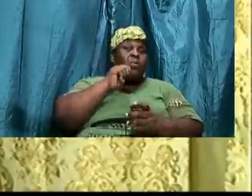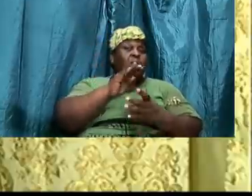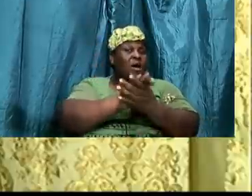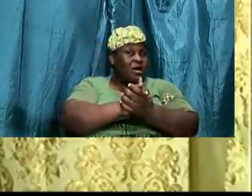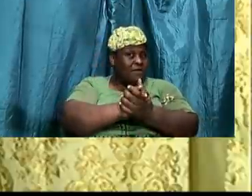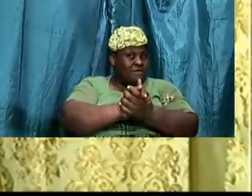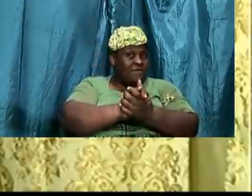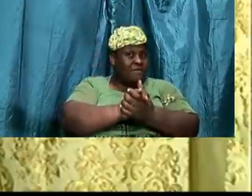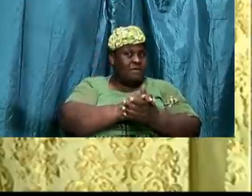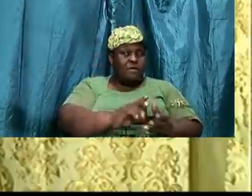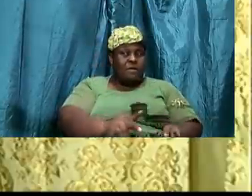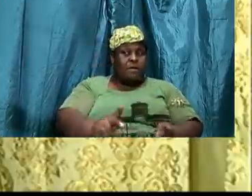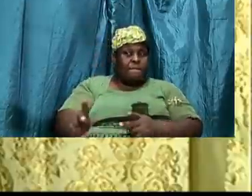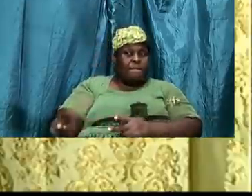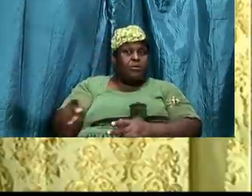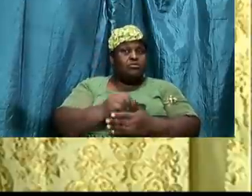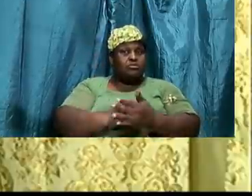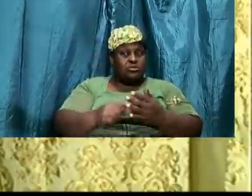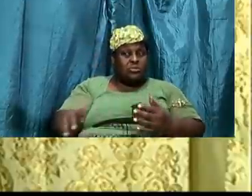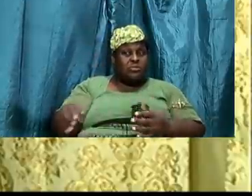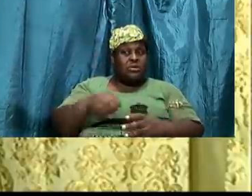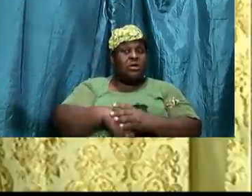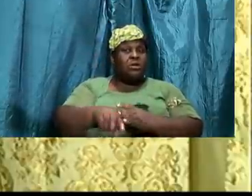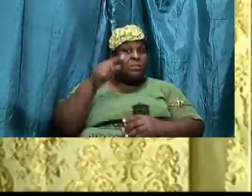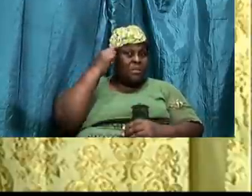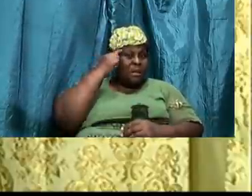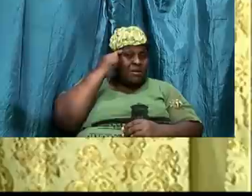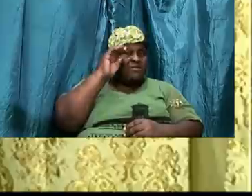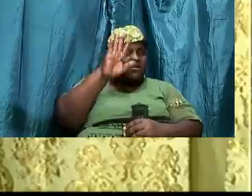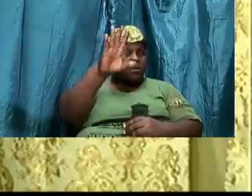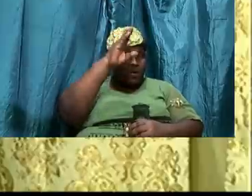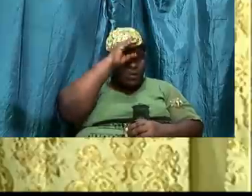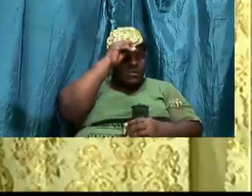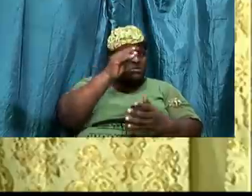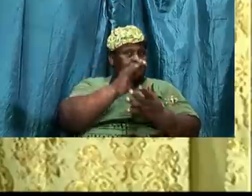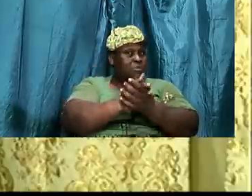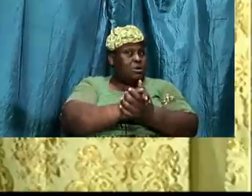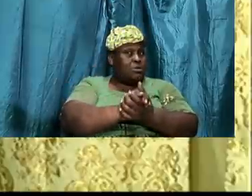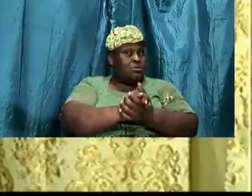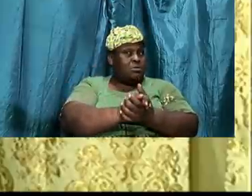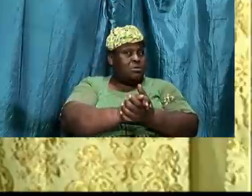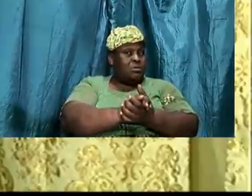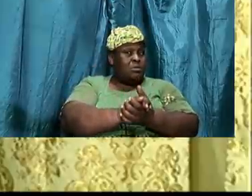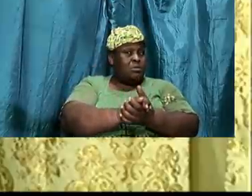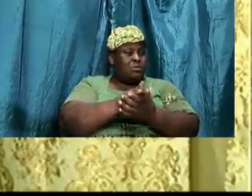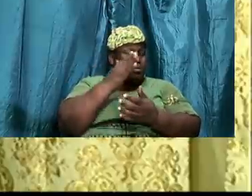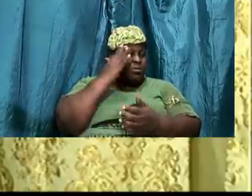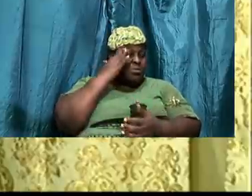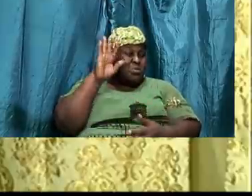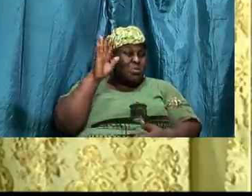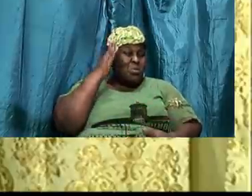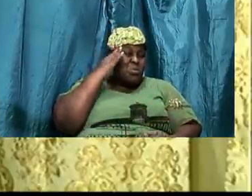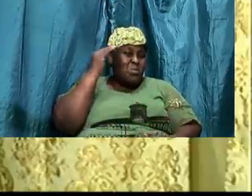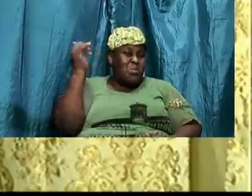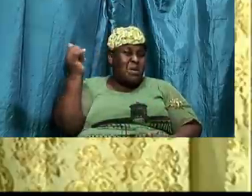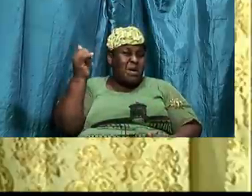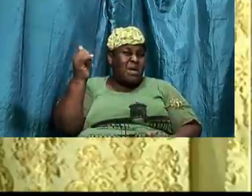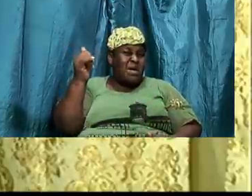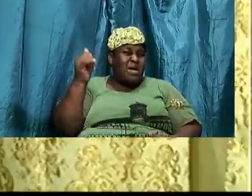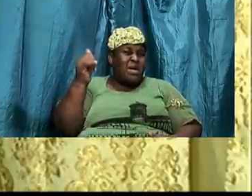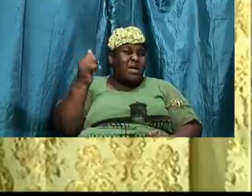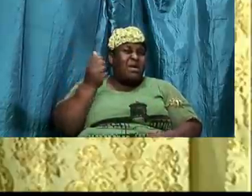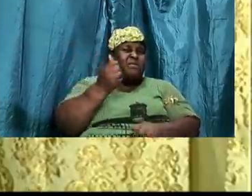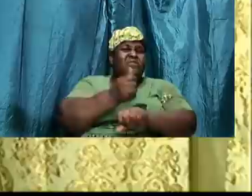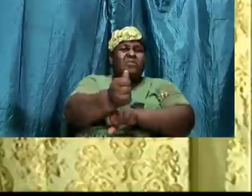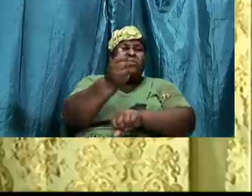wife? He can put something in the mind of your husband. You know why your wife accusing you